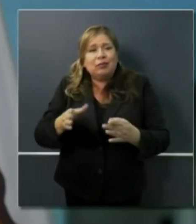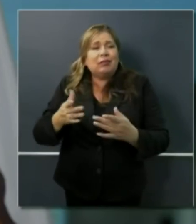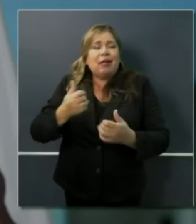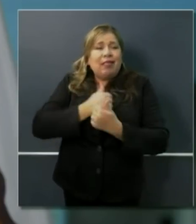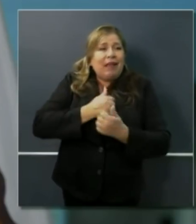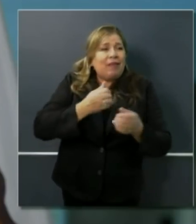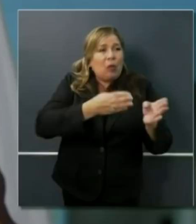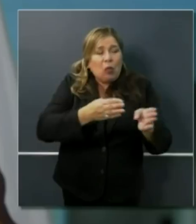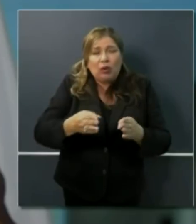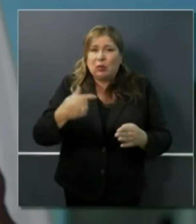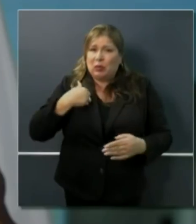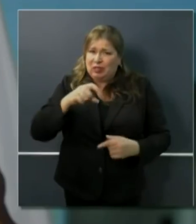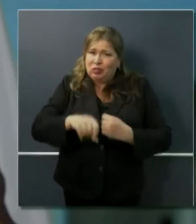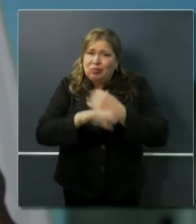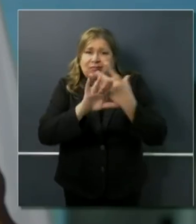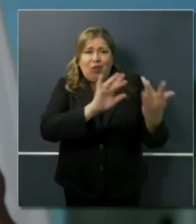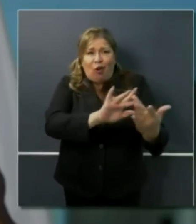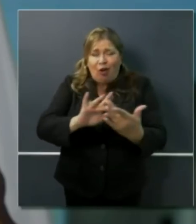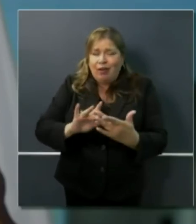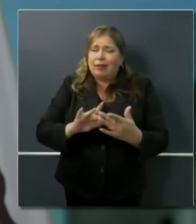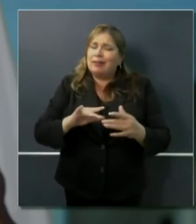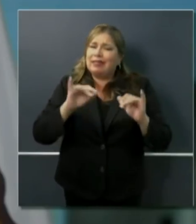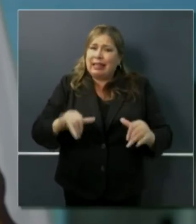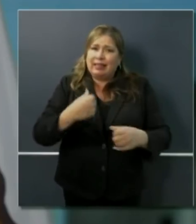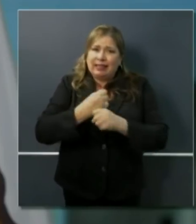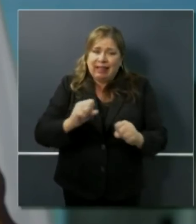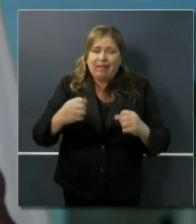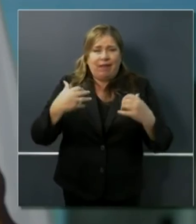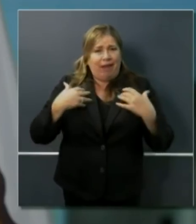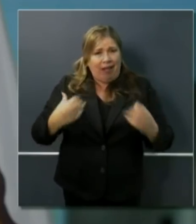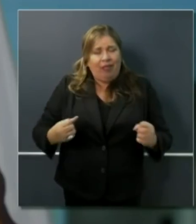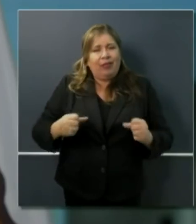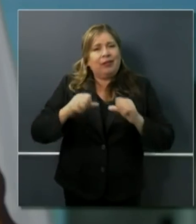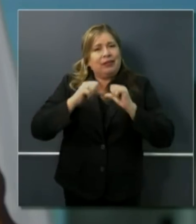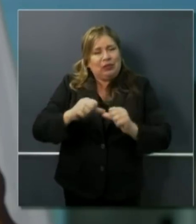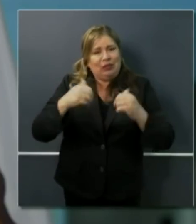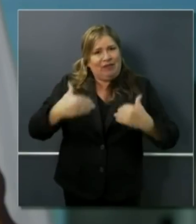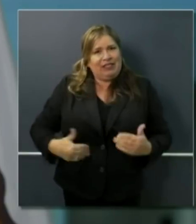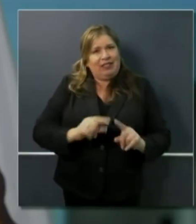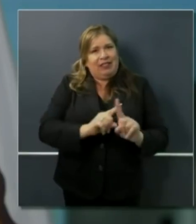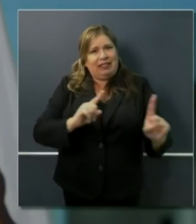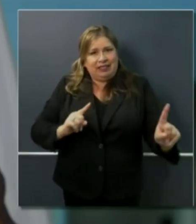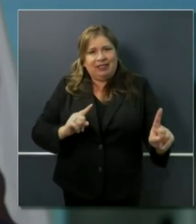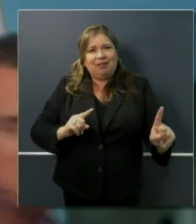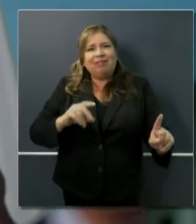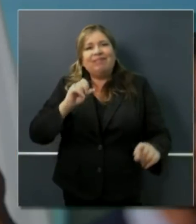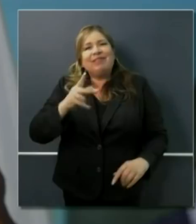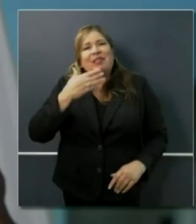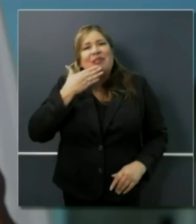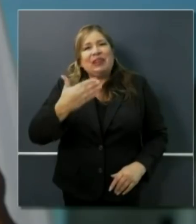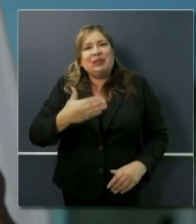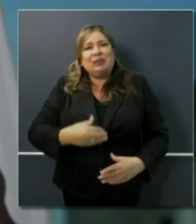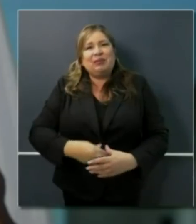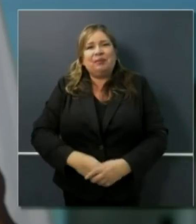and stay safe, be healthy, and continue to practice physical distancing. Thank you all.